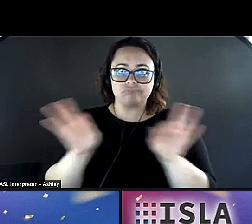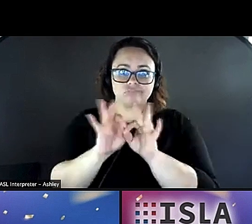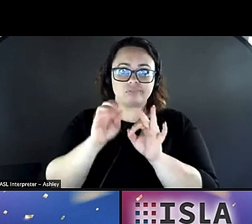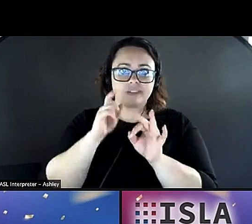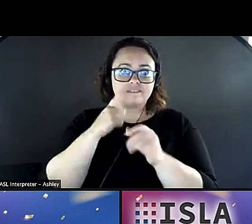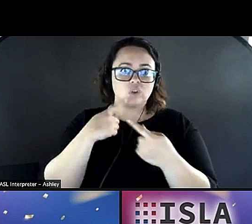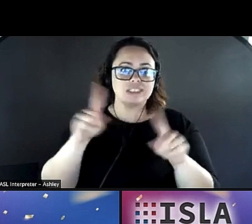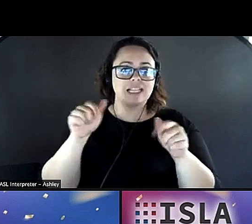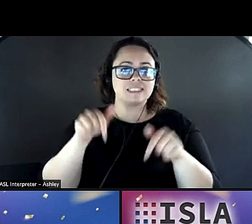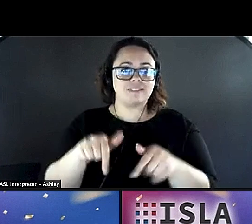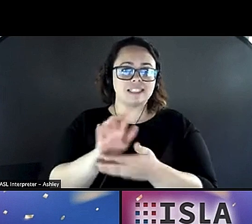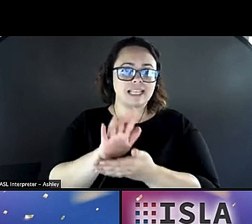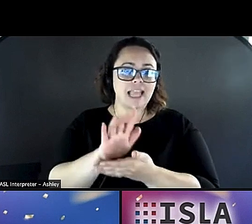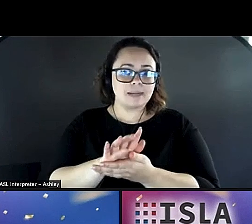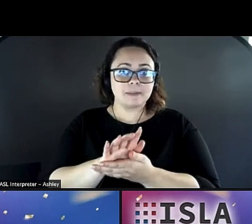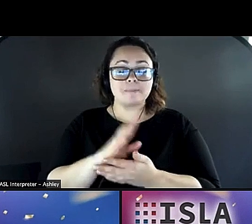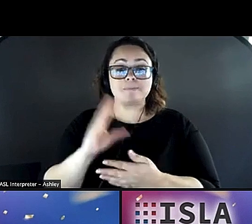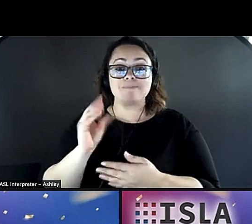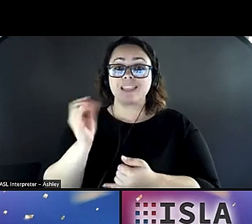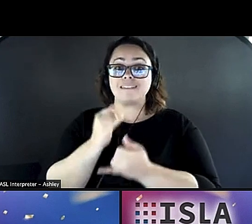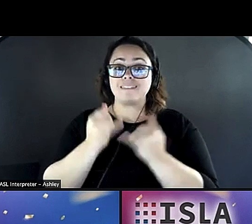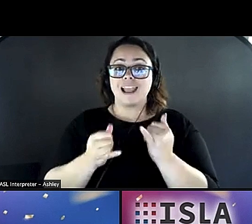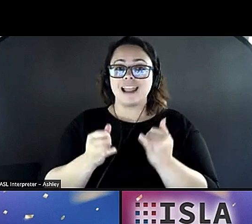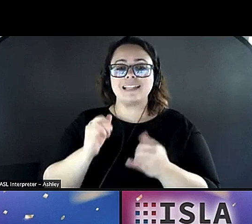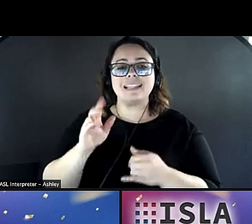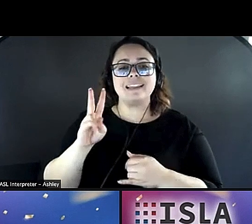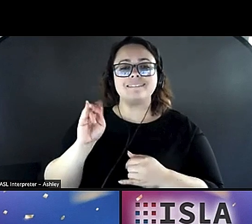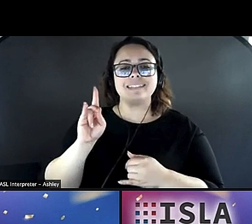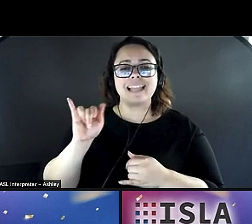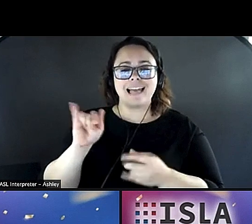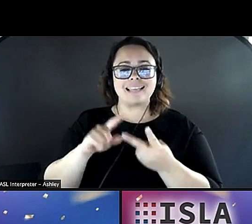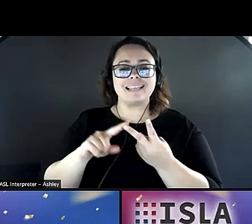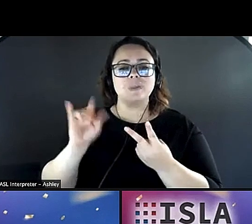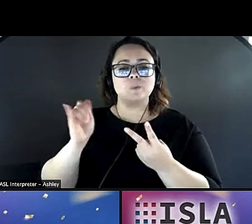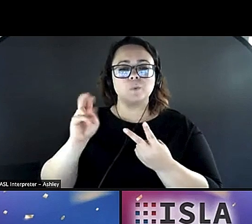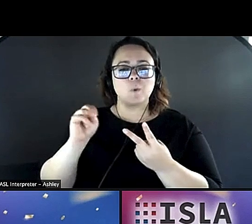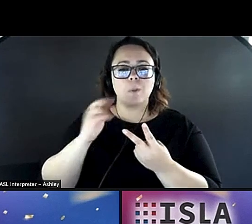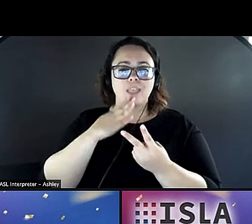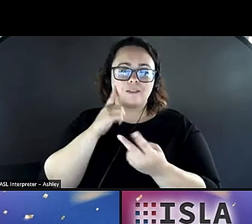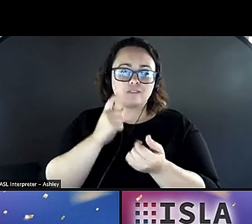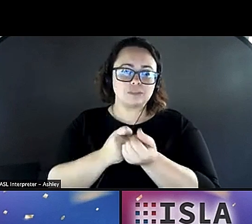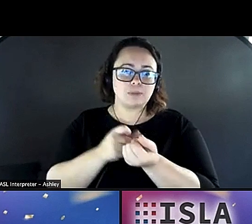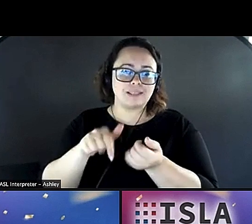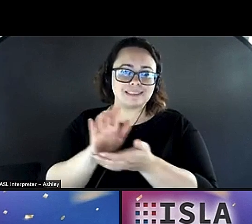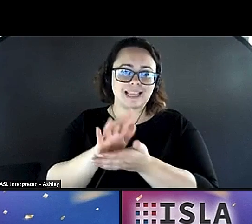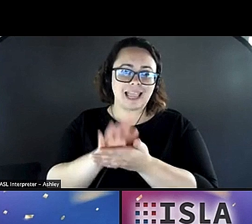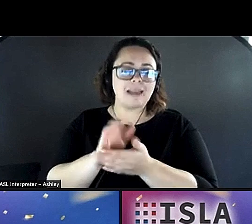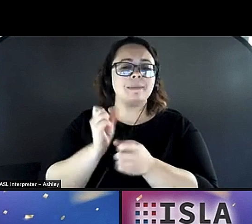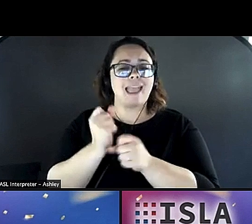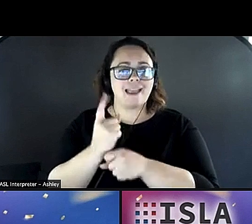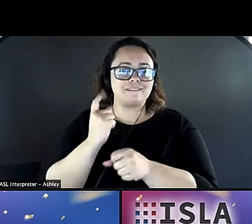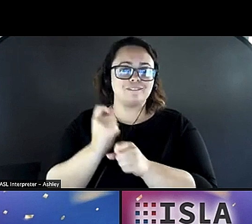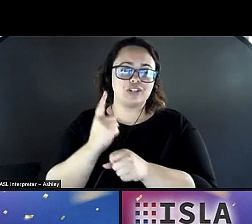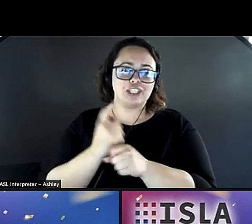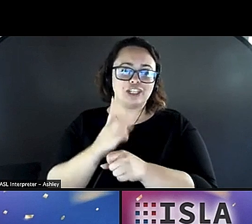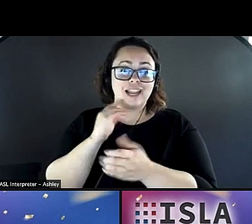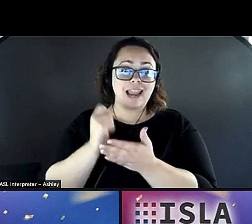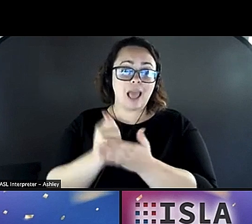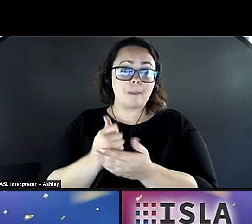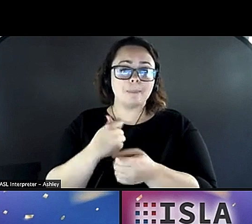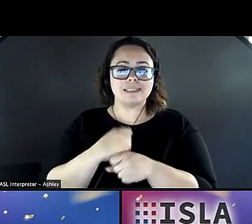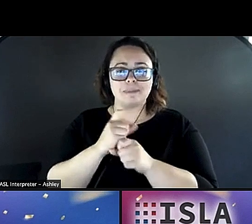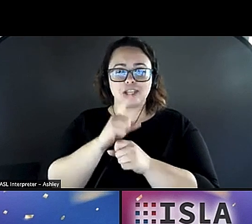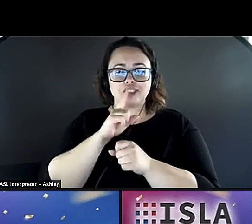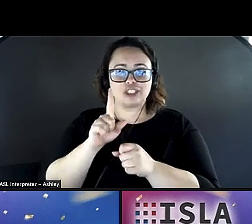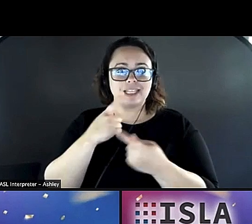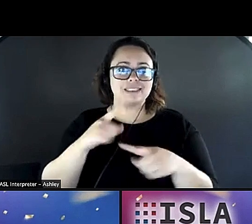this academy. Finally, Tally and John, thank you for sponsoring this academy each and every year and helping to make it what it is